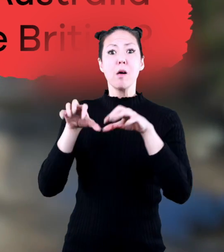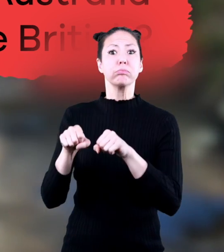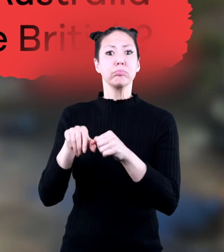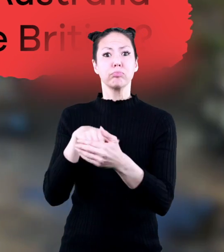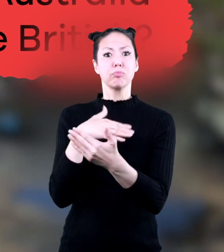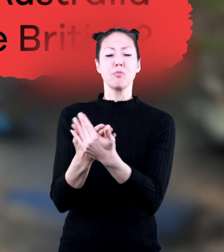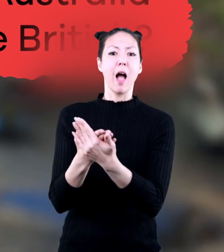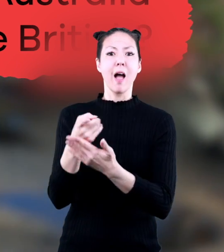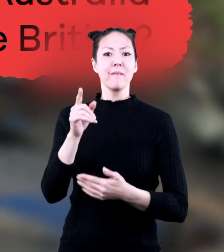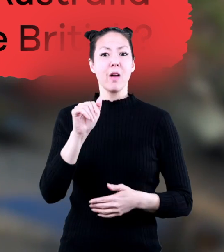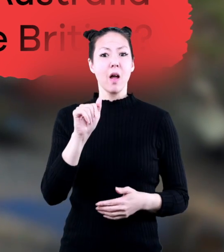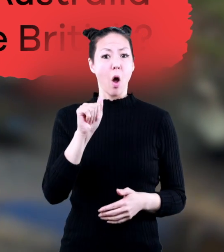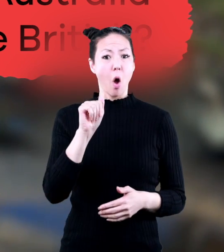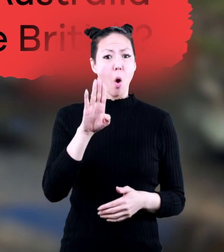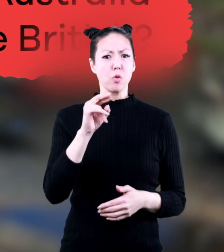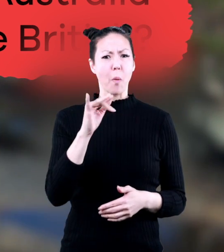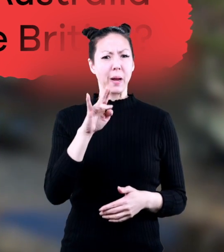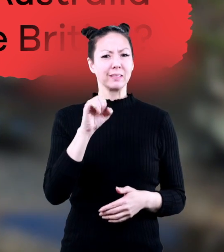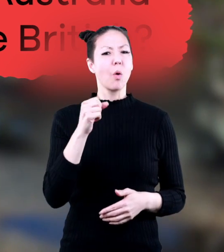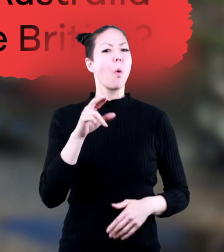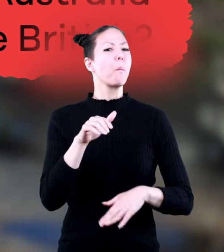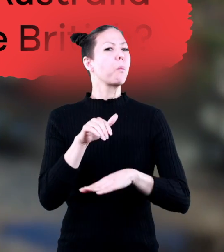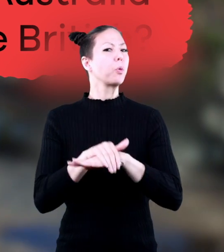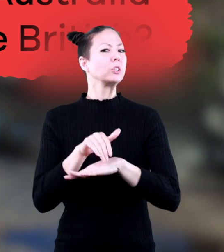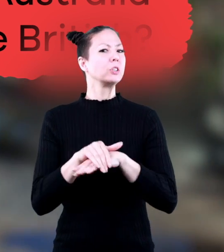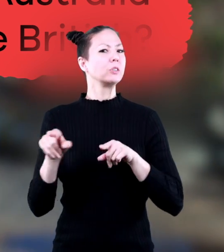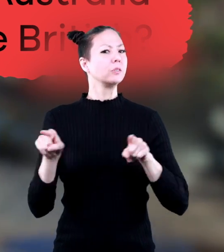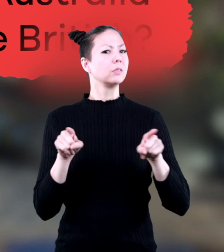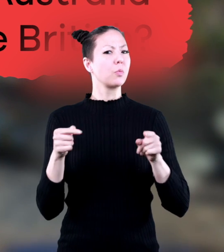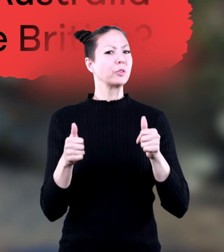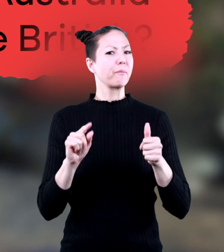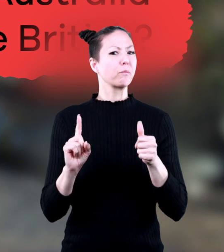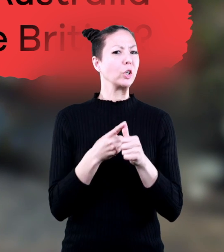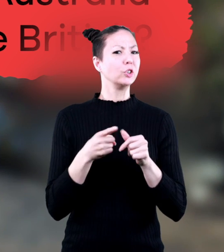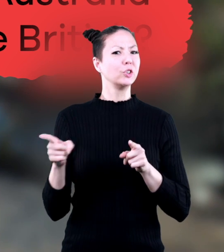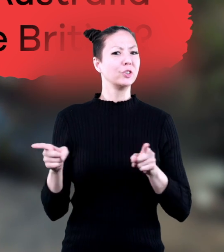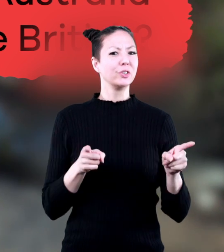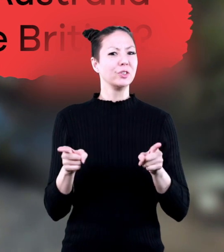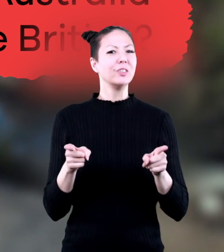on Australia first? The Aborigines or the British?